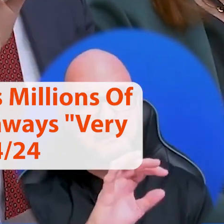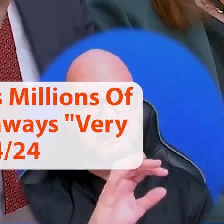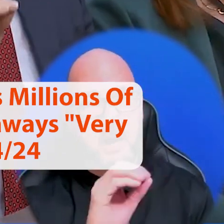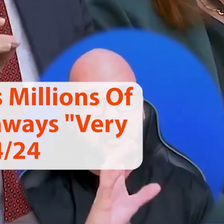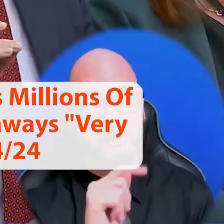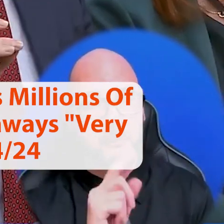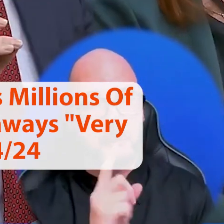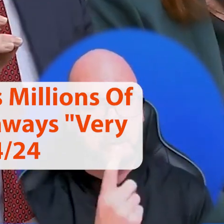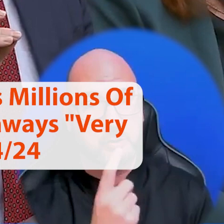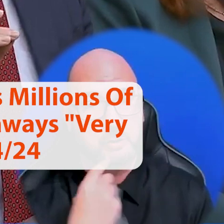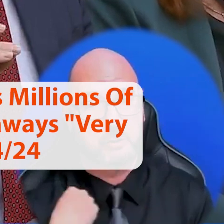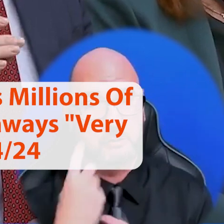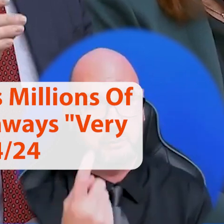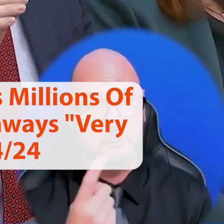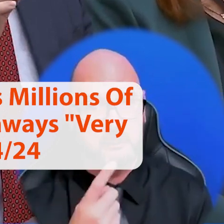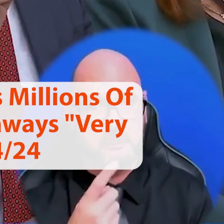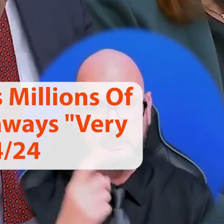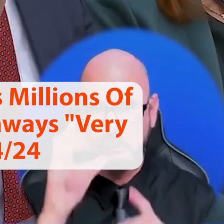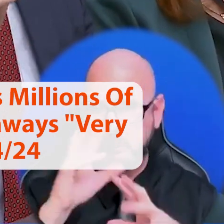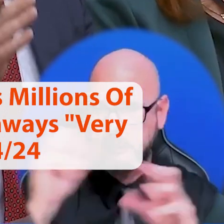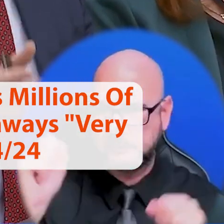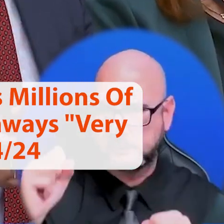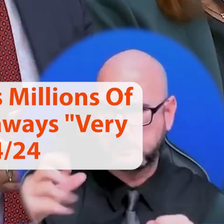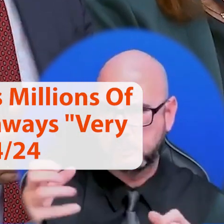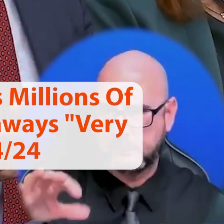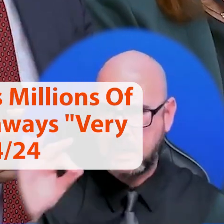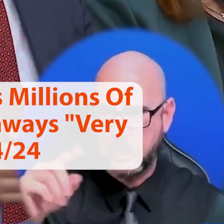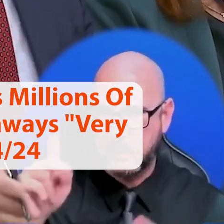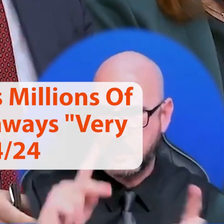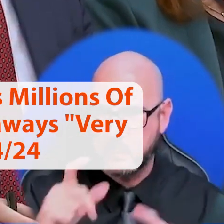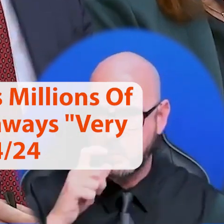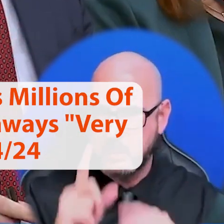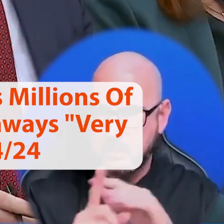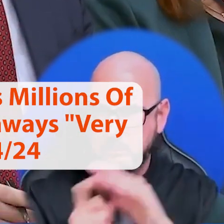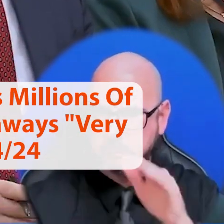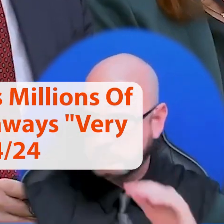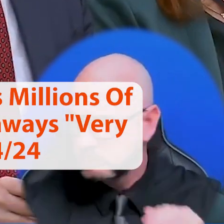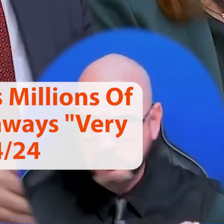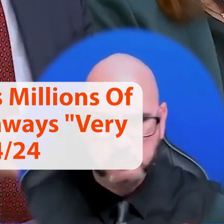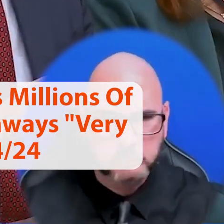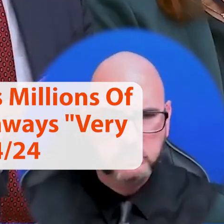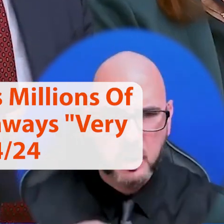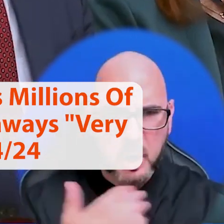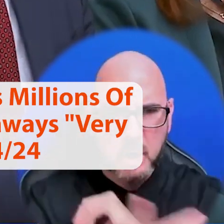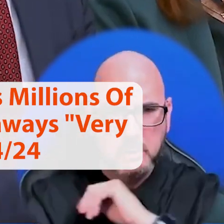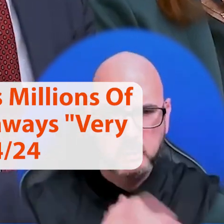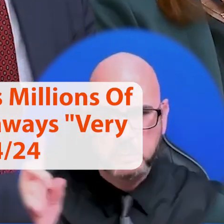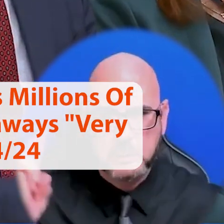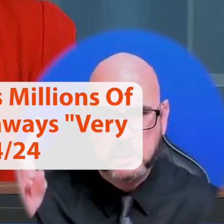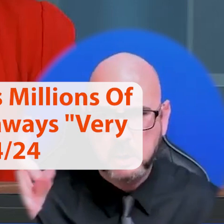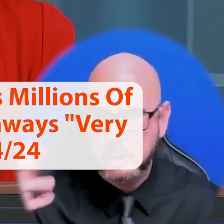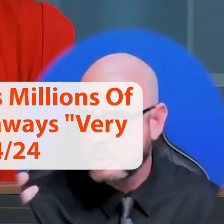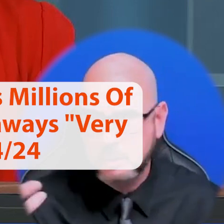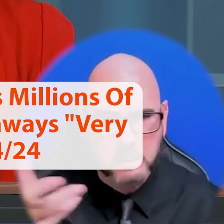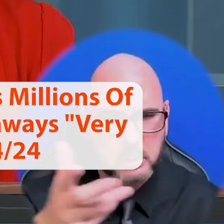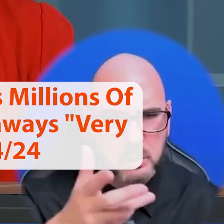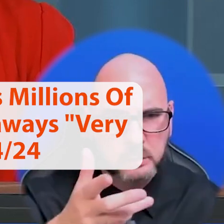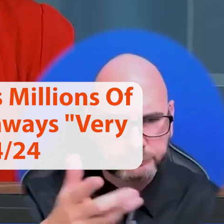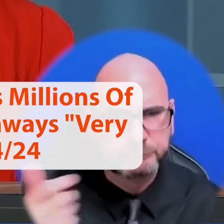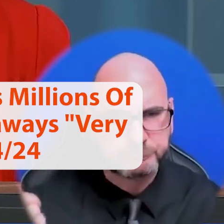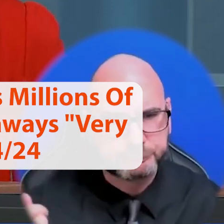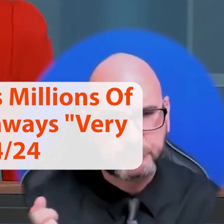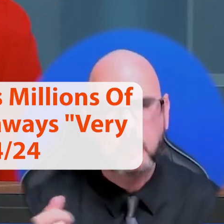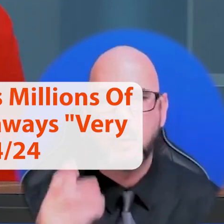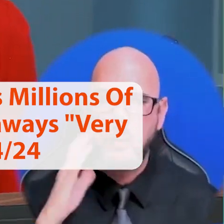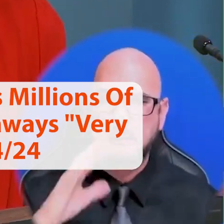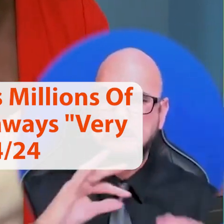to locate these folks who have disappeared into this country to parts unknown? So here's what I will say